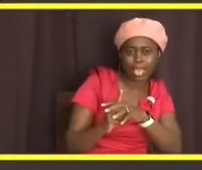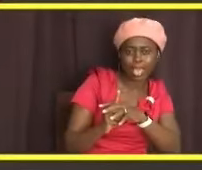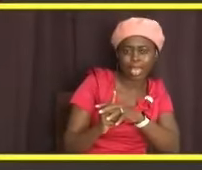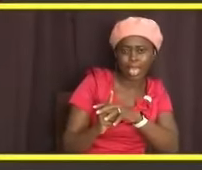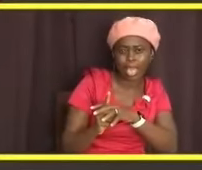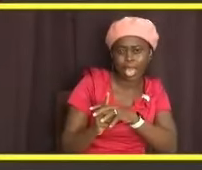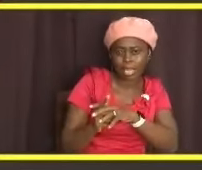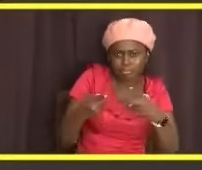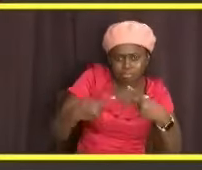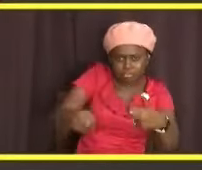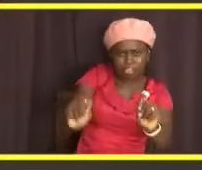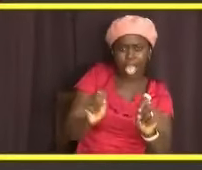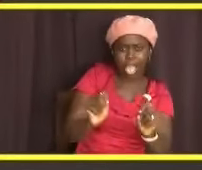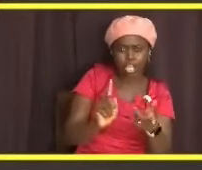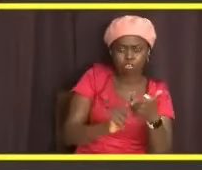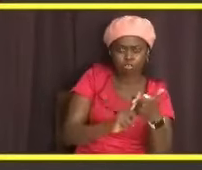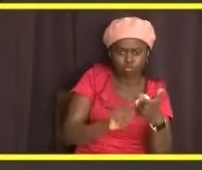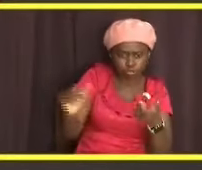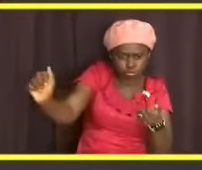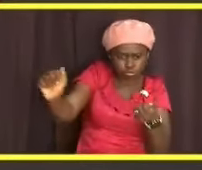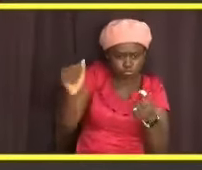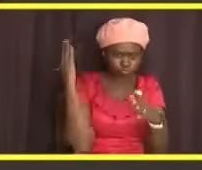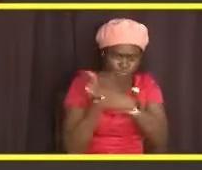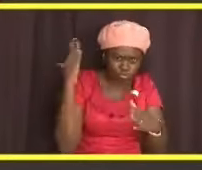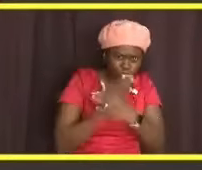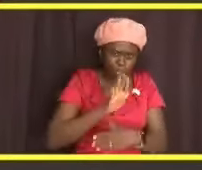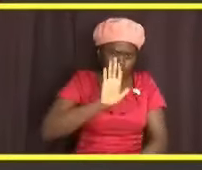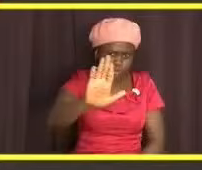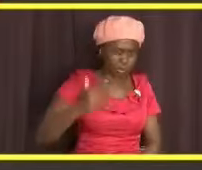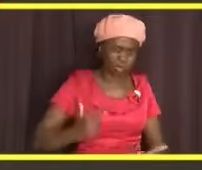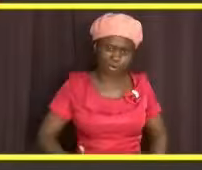to try and disrupt your life.